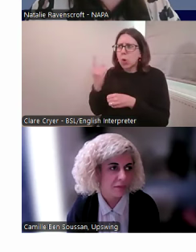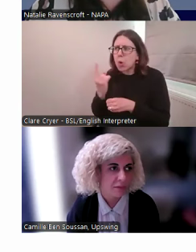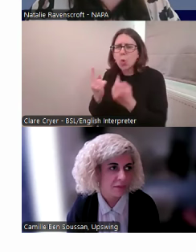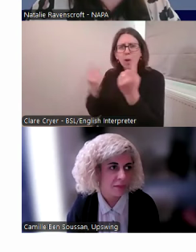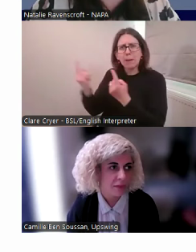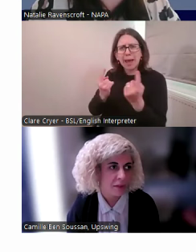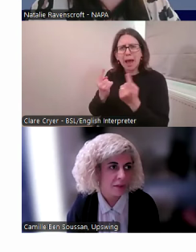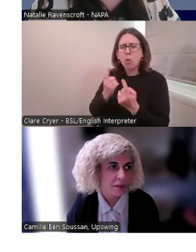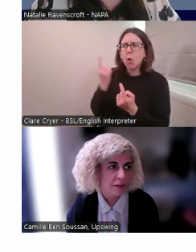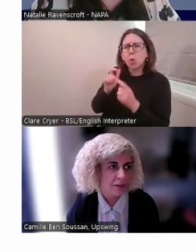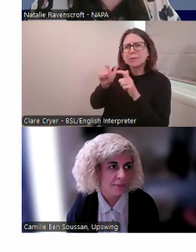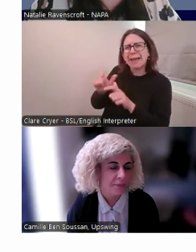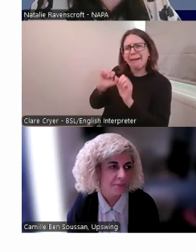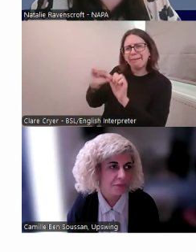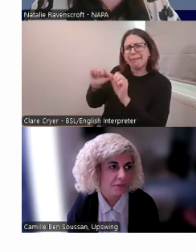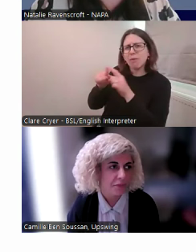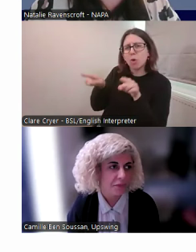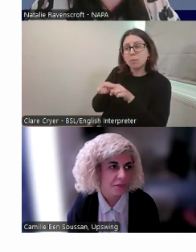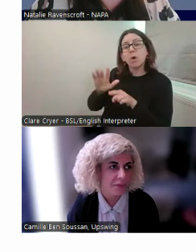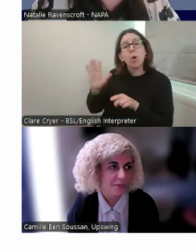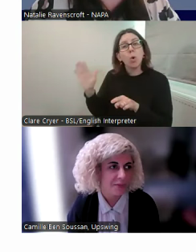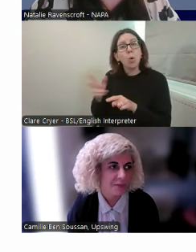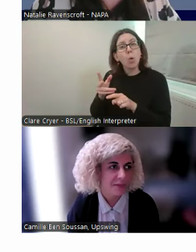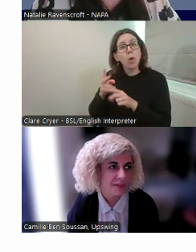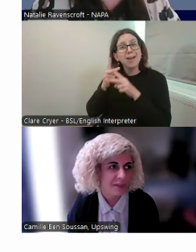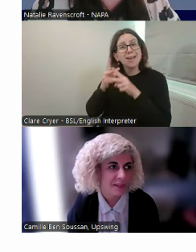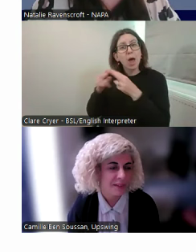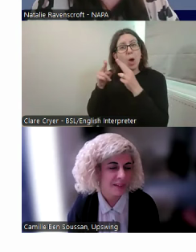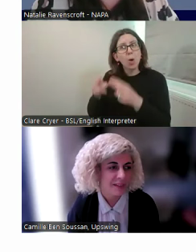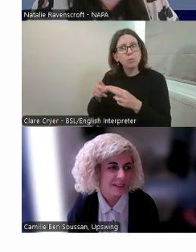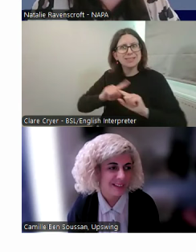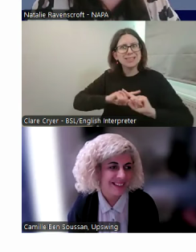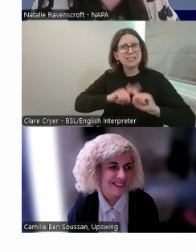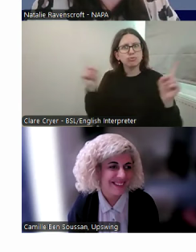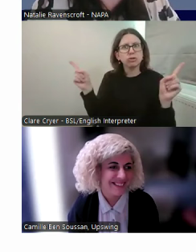All care homes are different. Don't make assumptions. That's a bit of a mantra for this section.